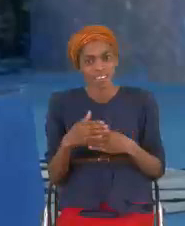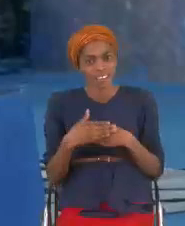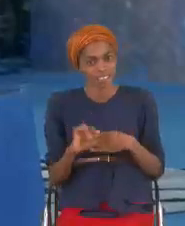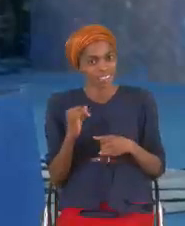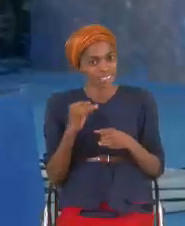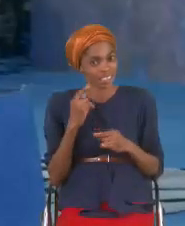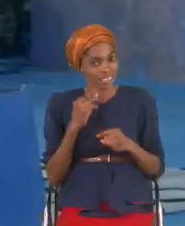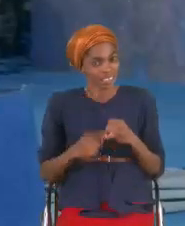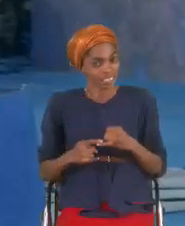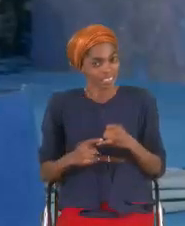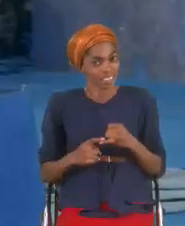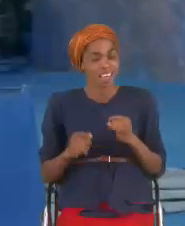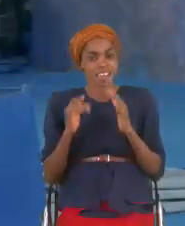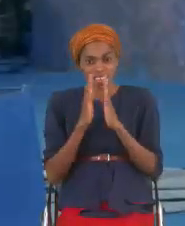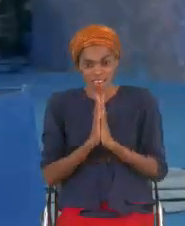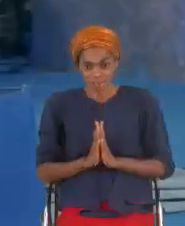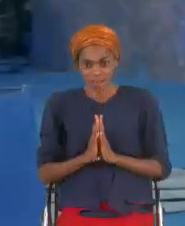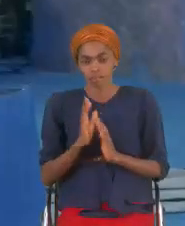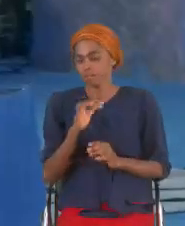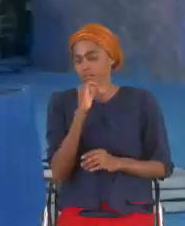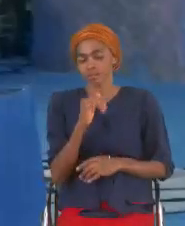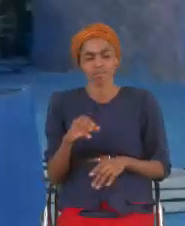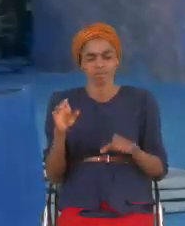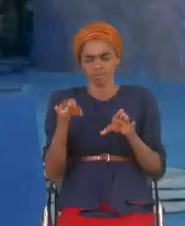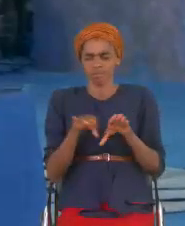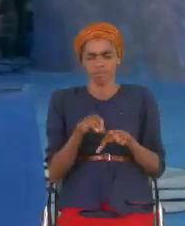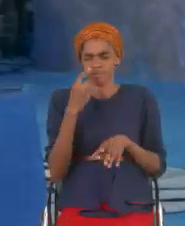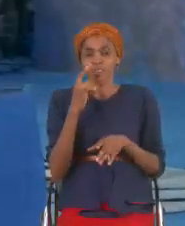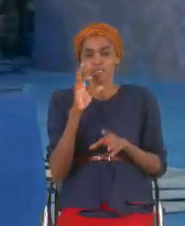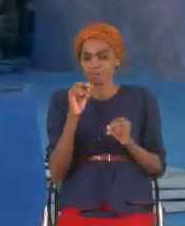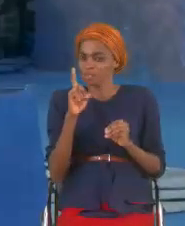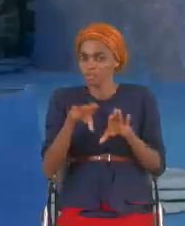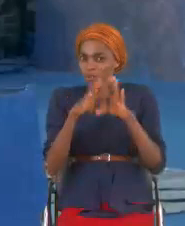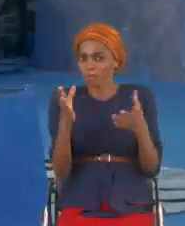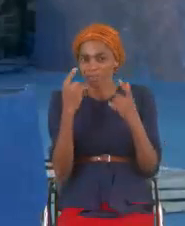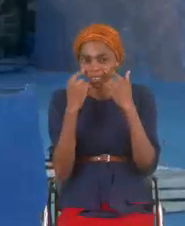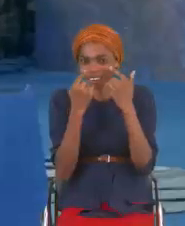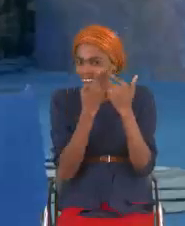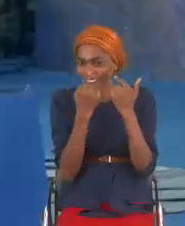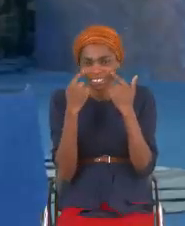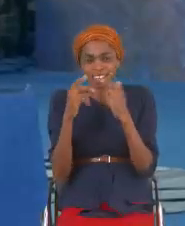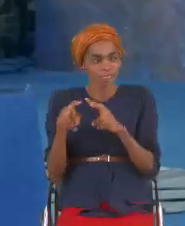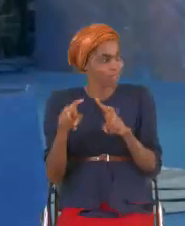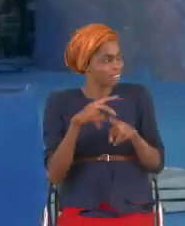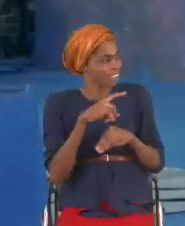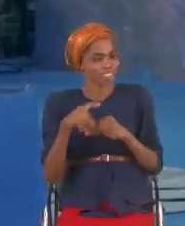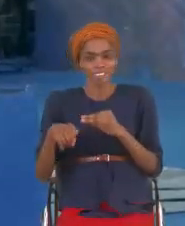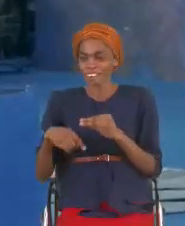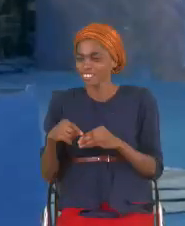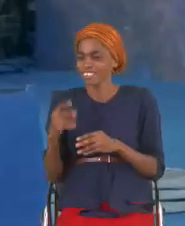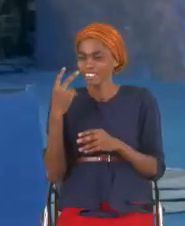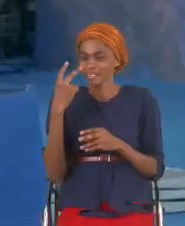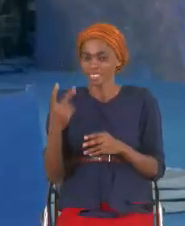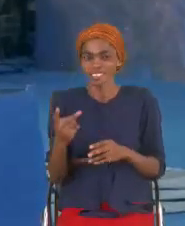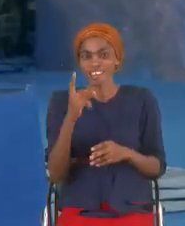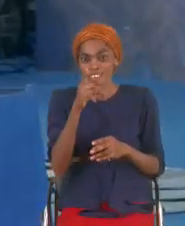final prayer, you're not just shut your eyes, you'll open your eyes. You look around and behold, you will